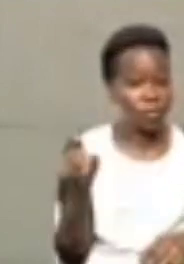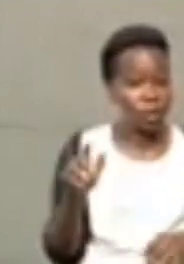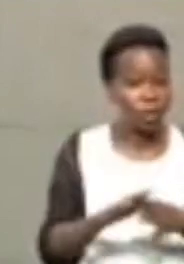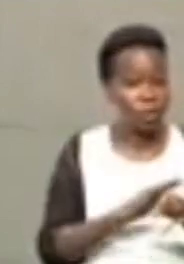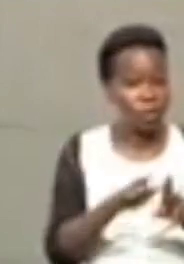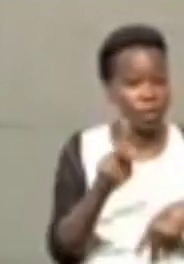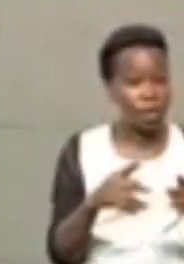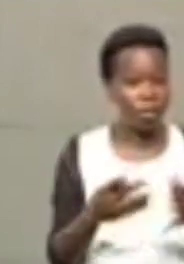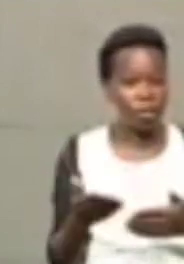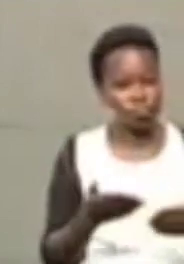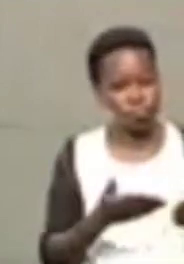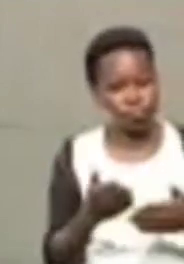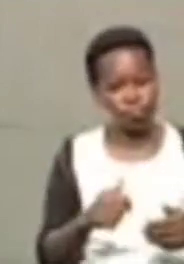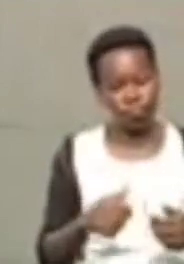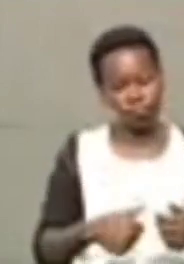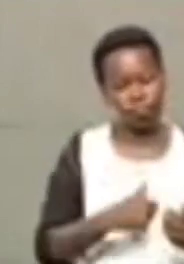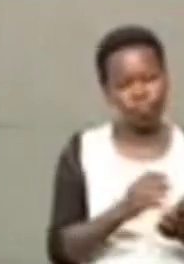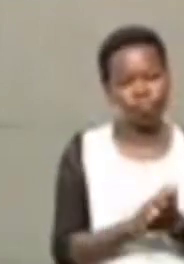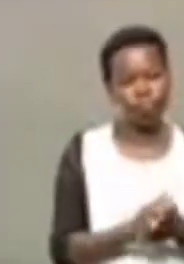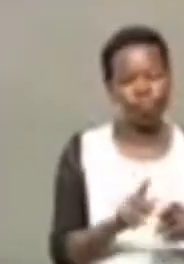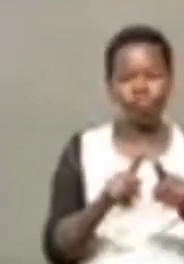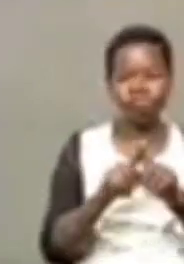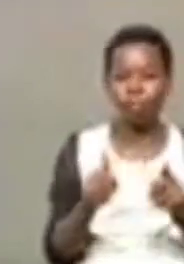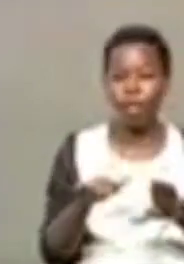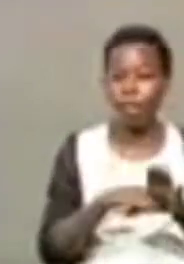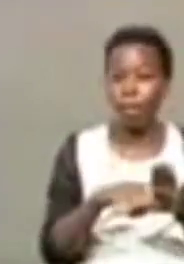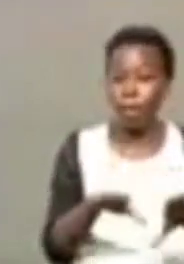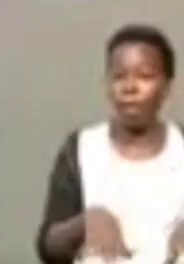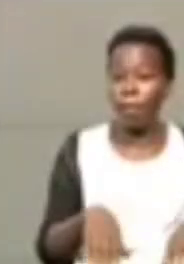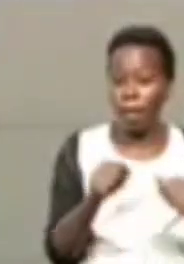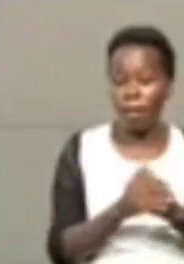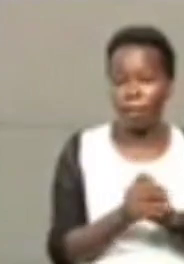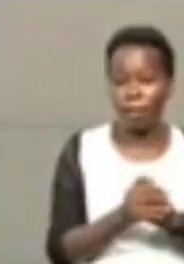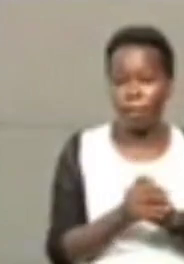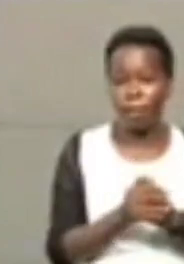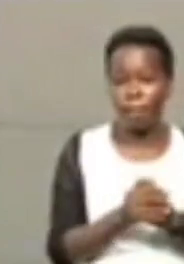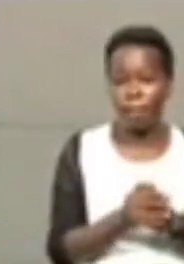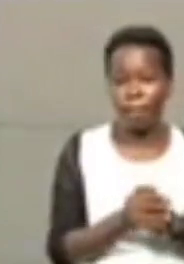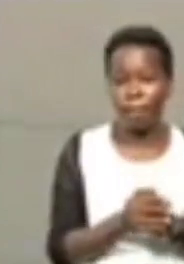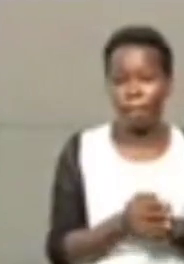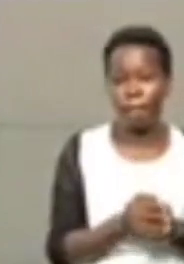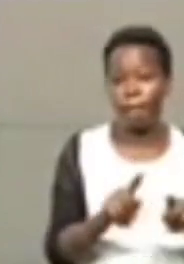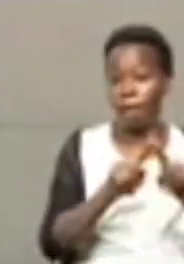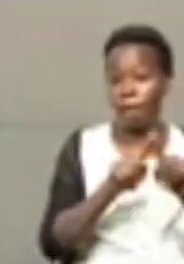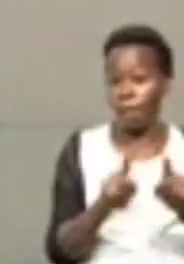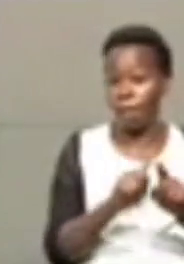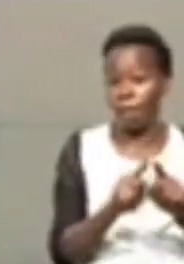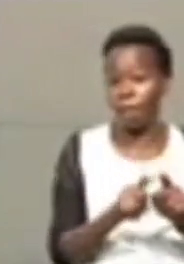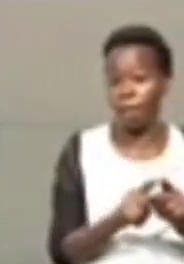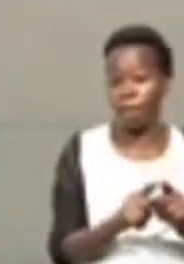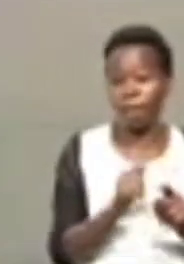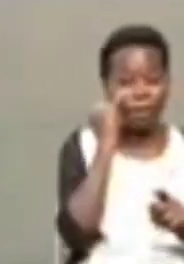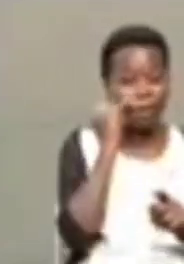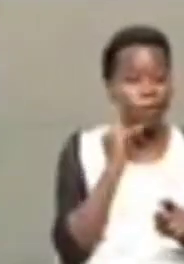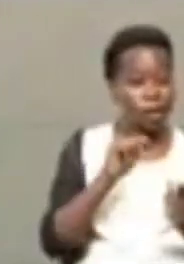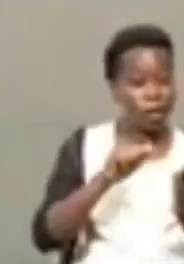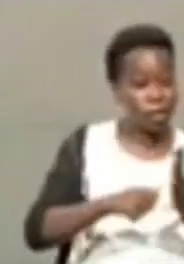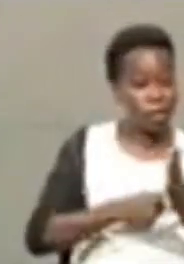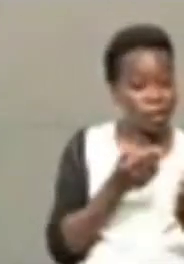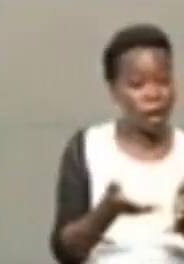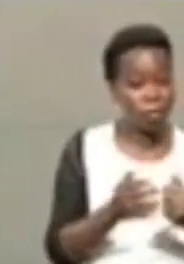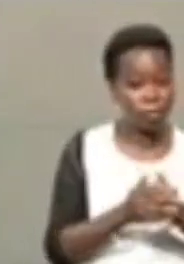traders came to interact with myself and a couple of members of parliament, and they had critical concerns.